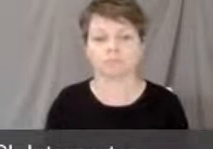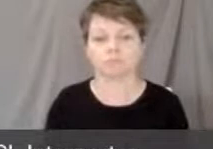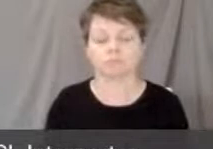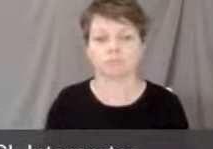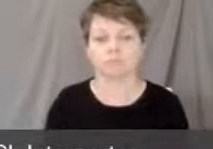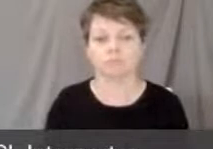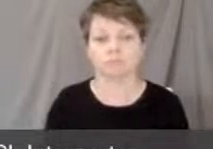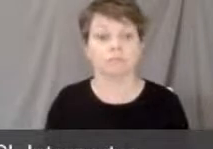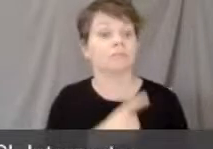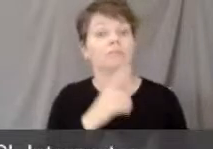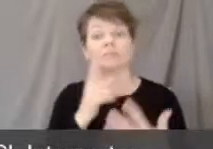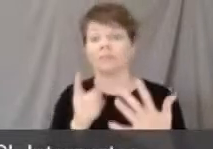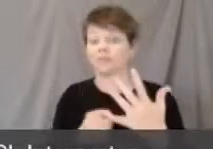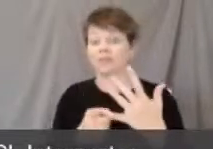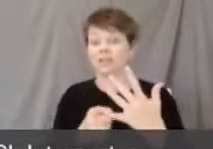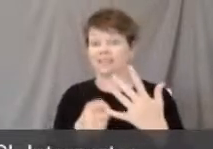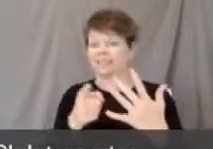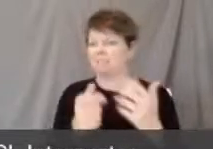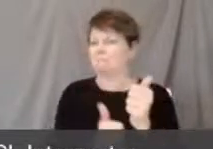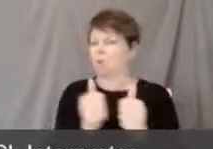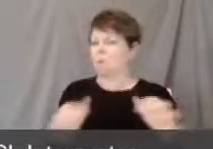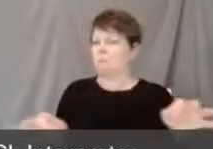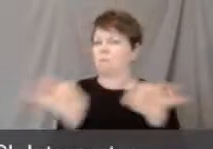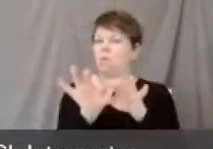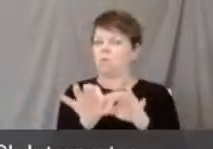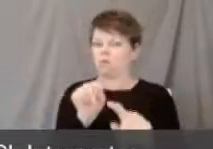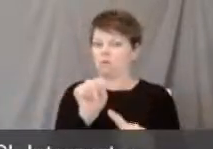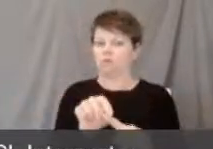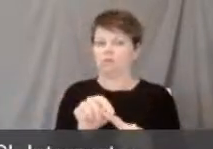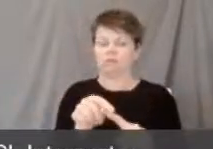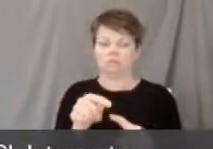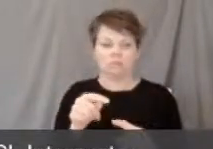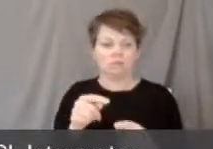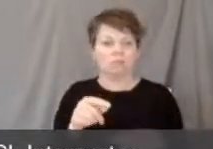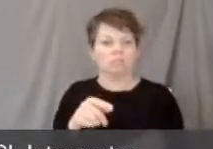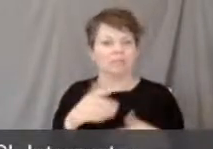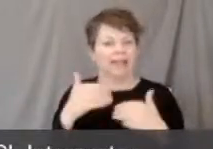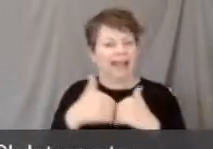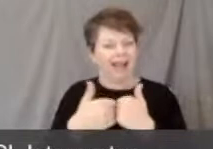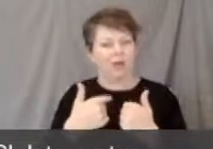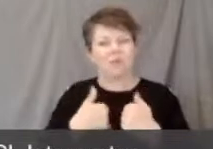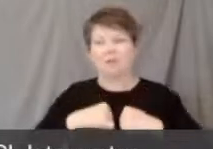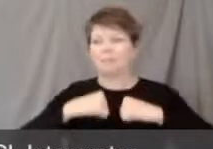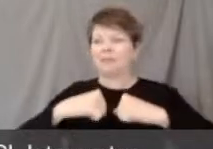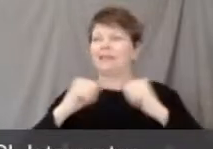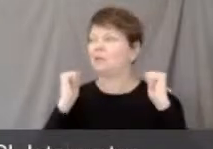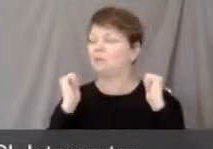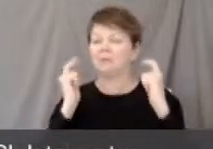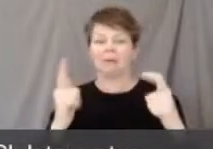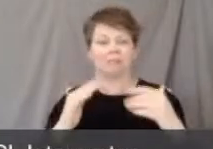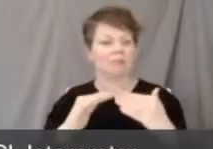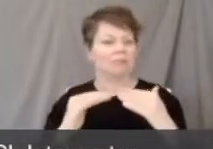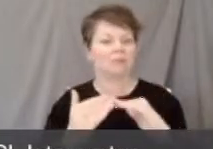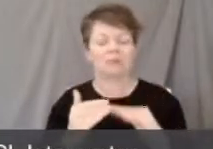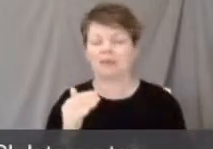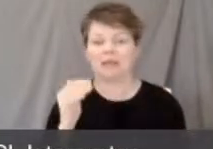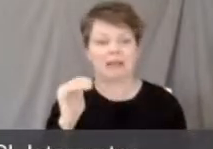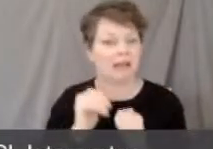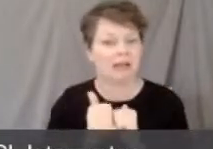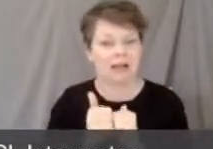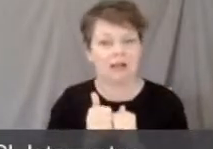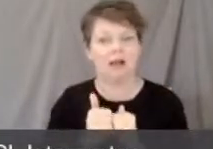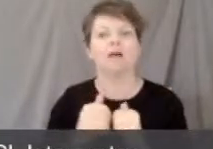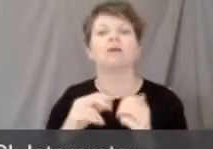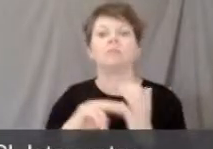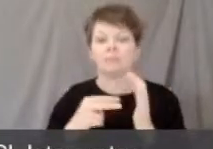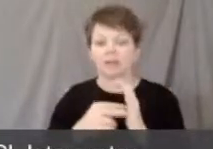And then lastly, and probably most importantly to many of us, is how do we protect the rest of our community? And that is with population or